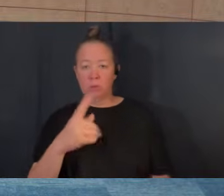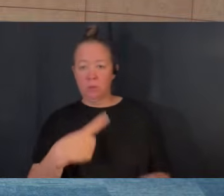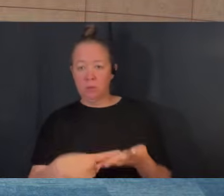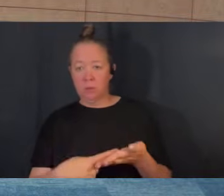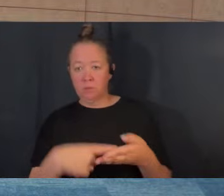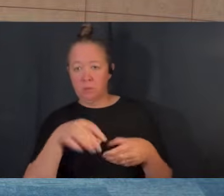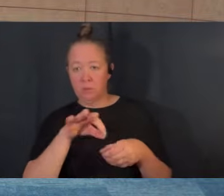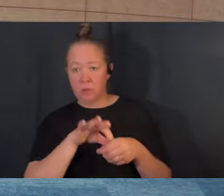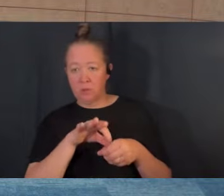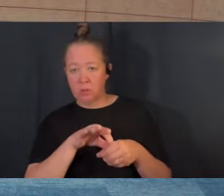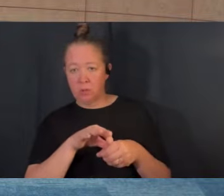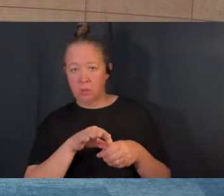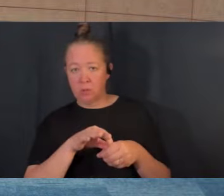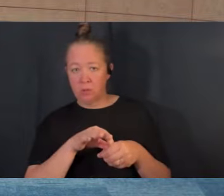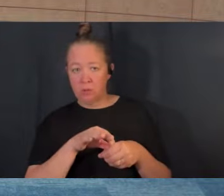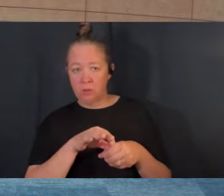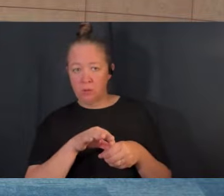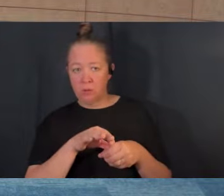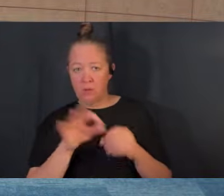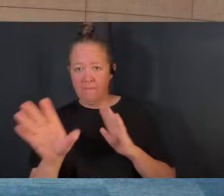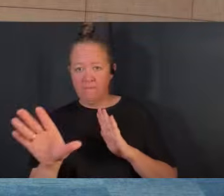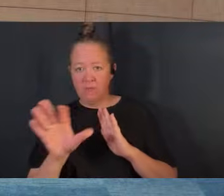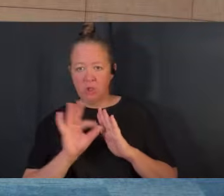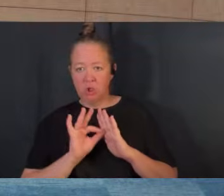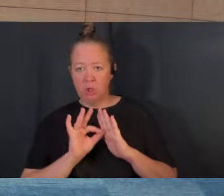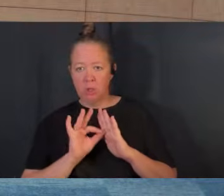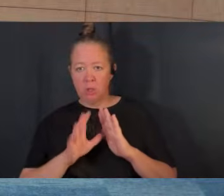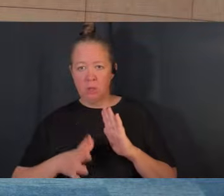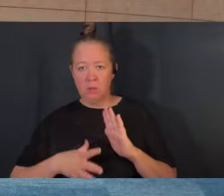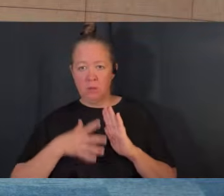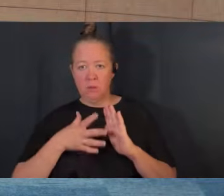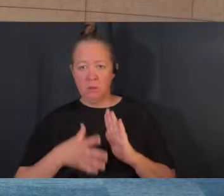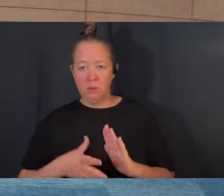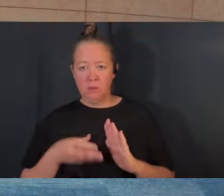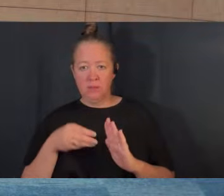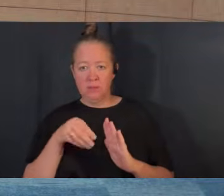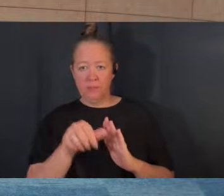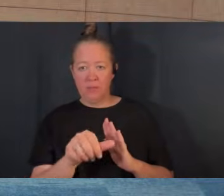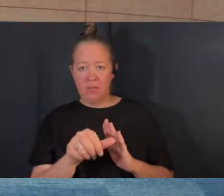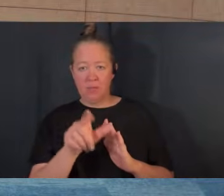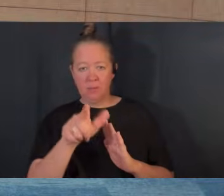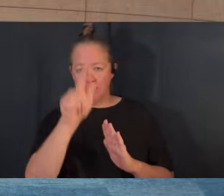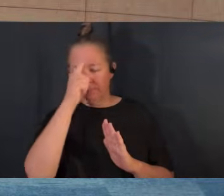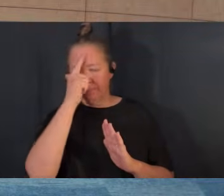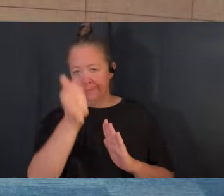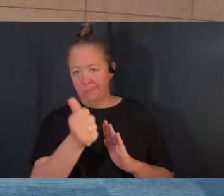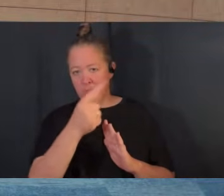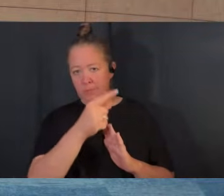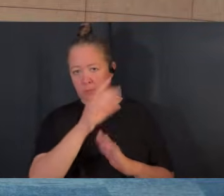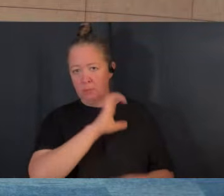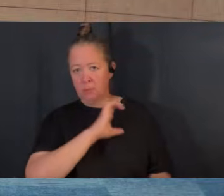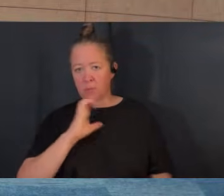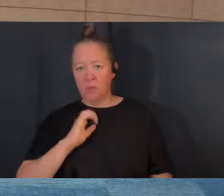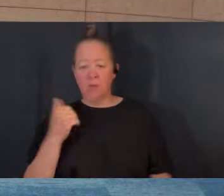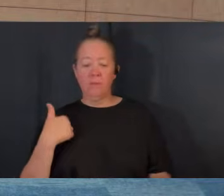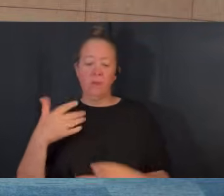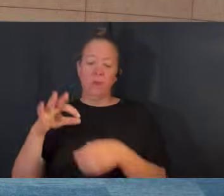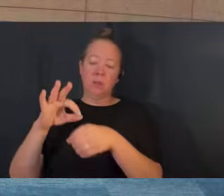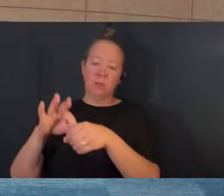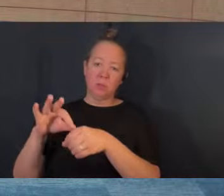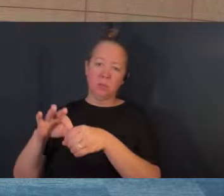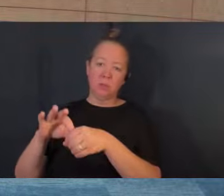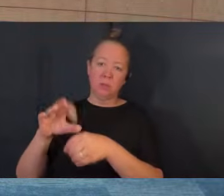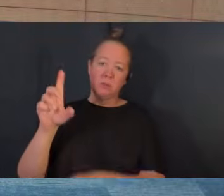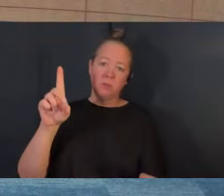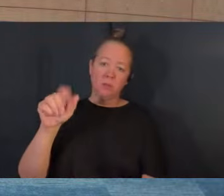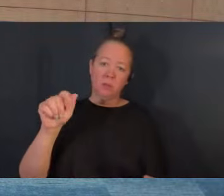spending question? That's up to you, council. I have on here the election date. I believe Mr.